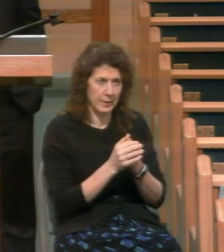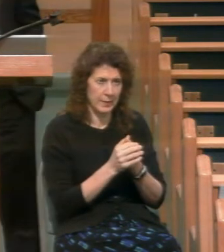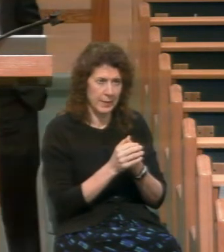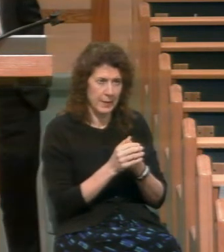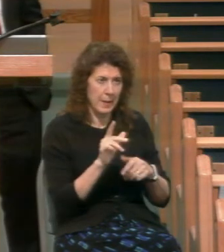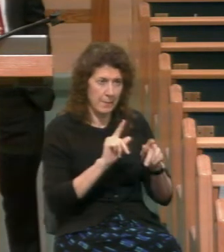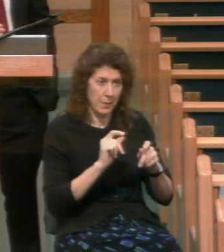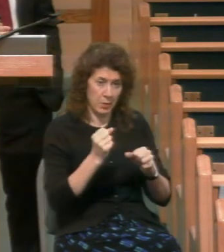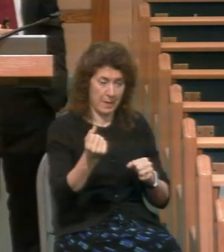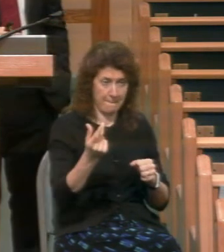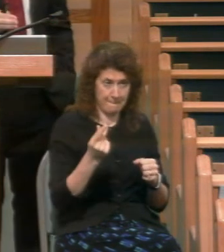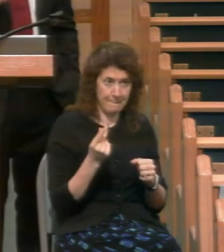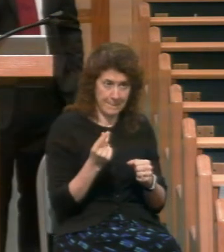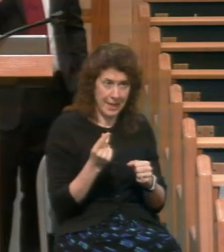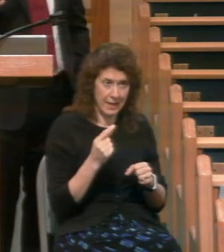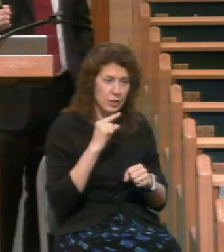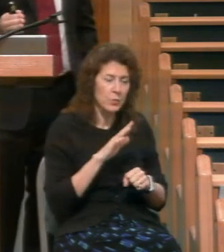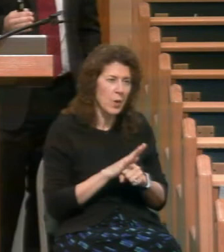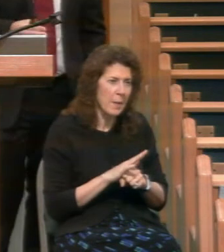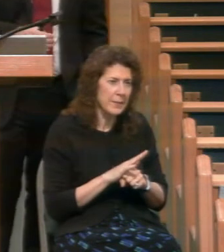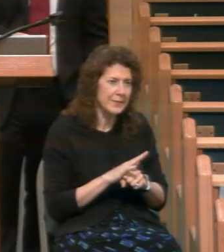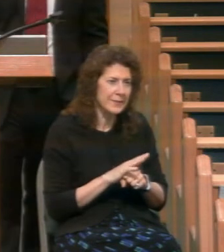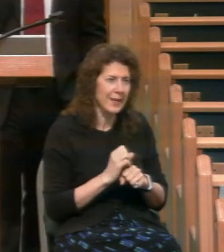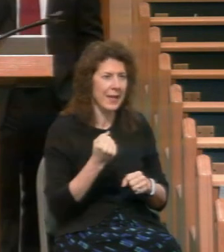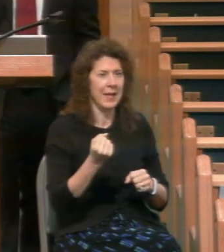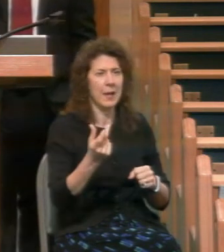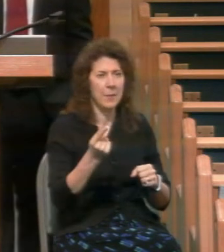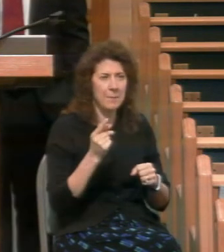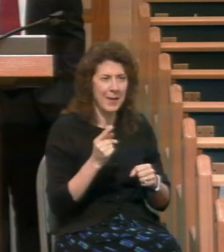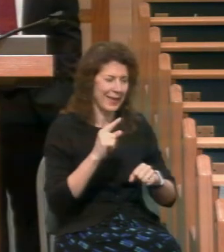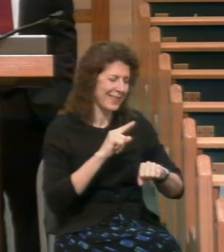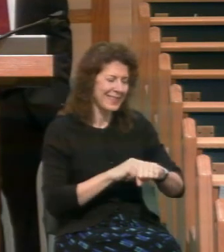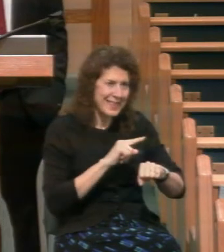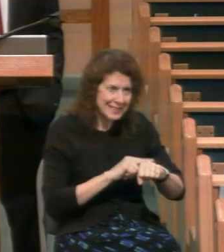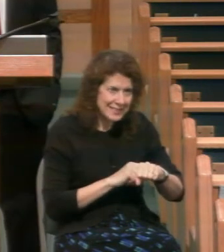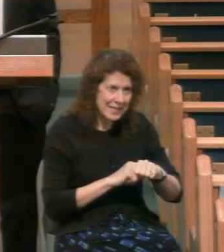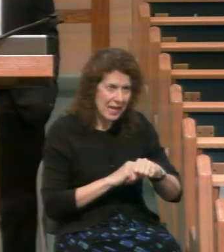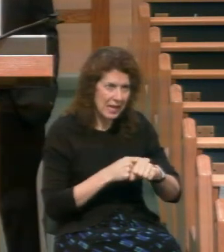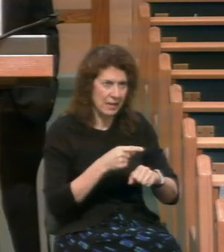returning back as was promised, but returning back at the time that was promised.